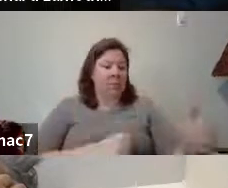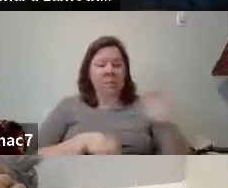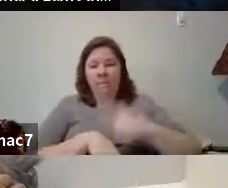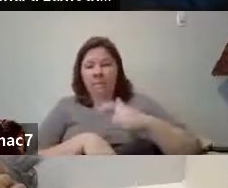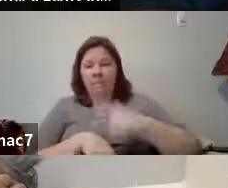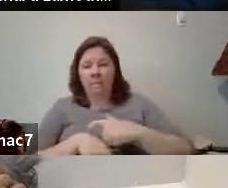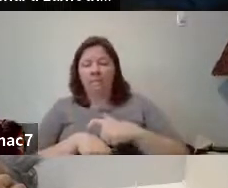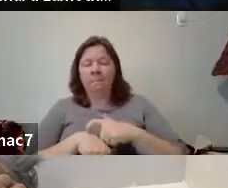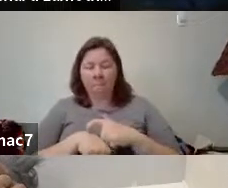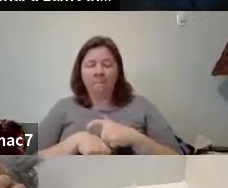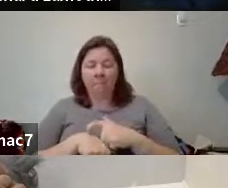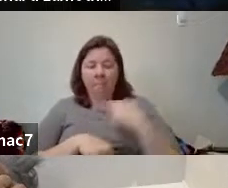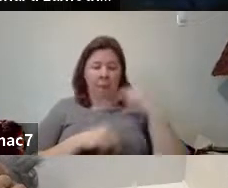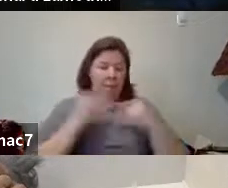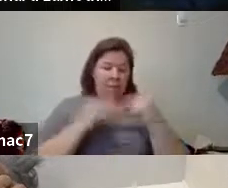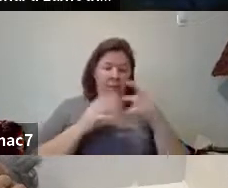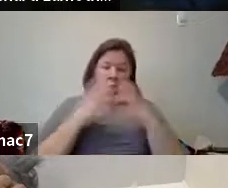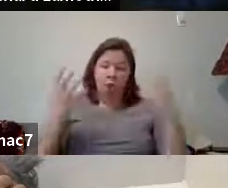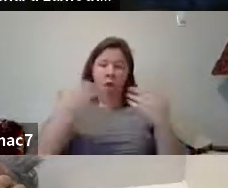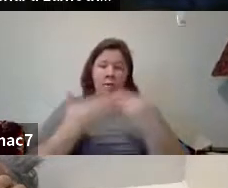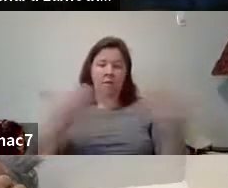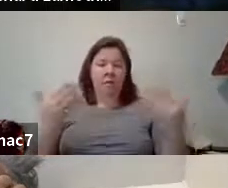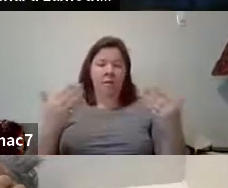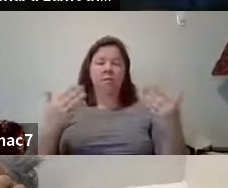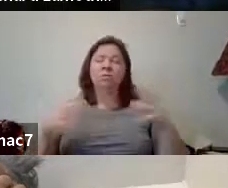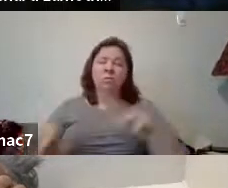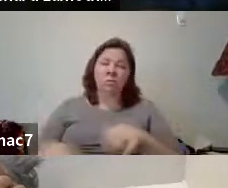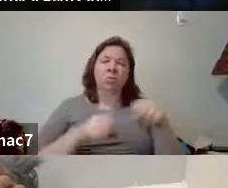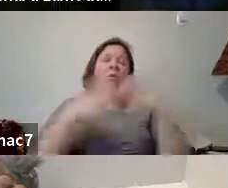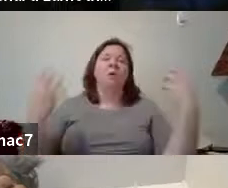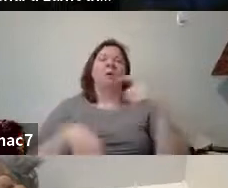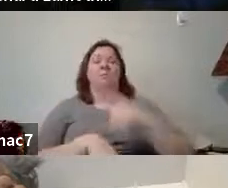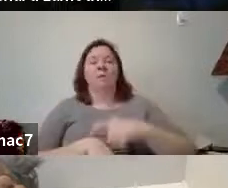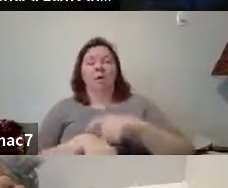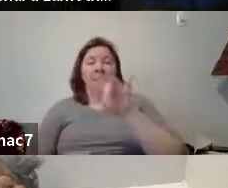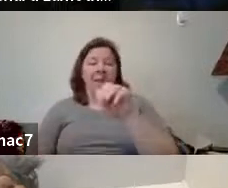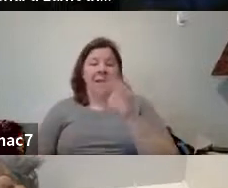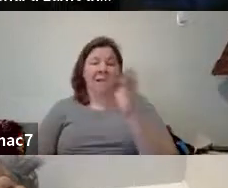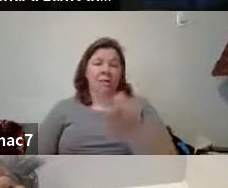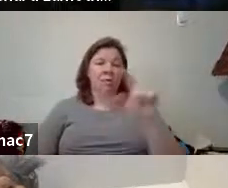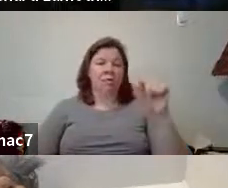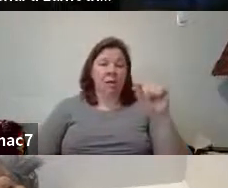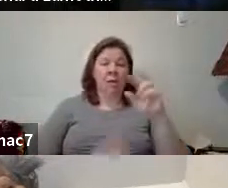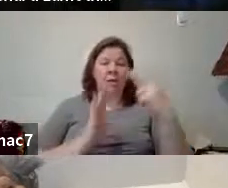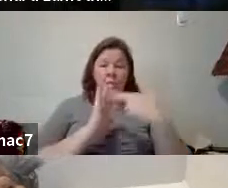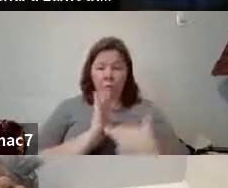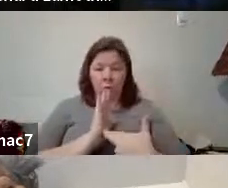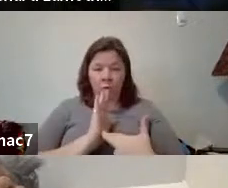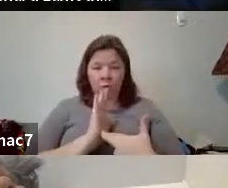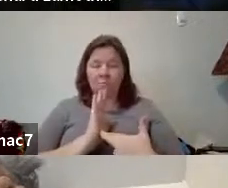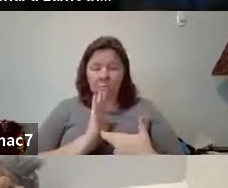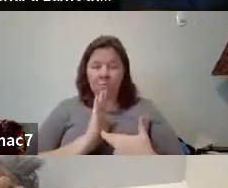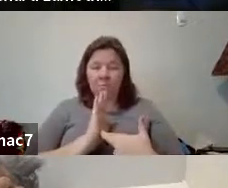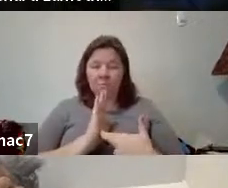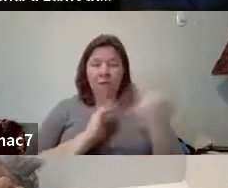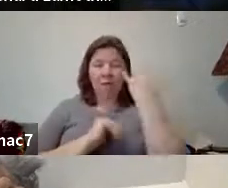think it takes. And I built a lot of things that took a lot of time. It's the 80-20 rule also. When you look